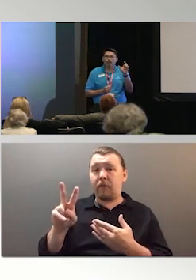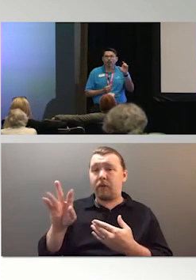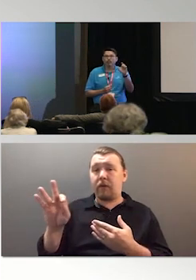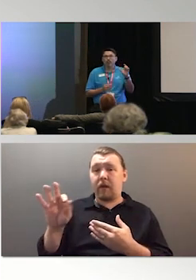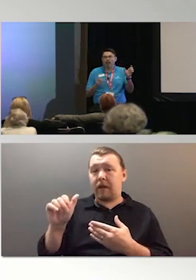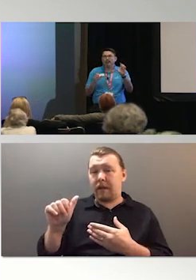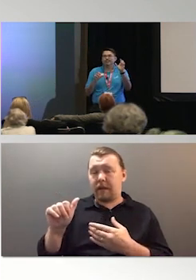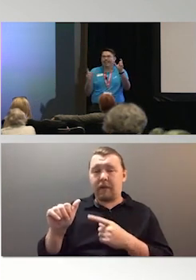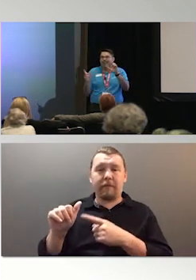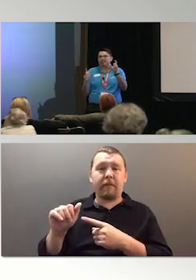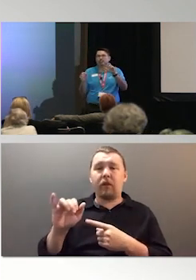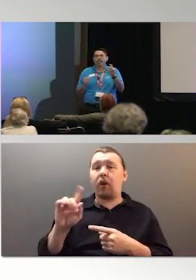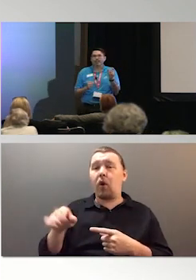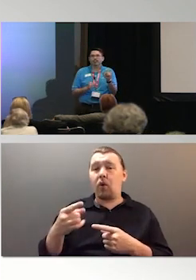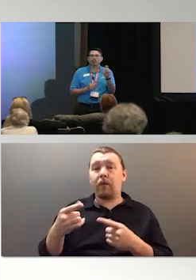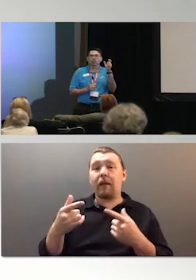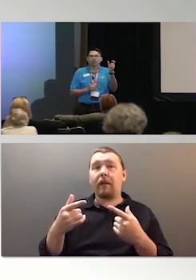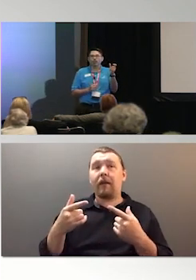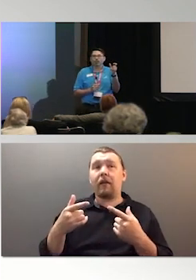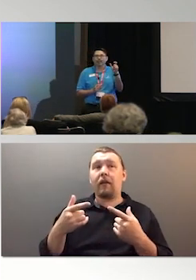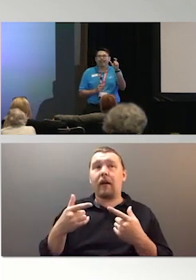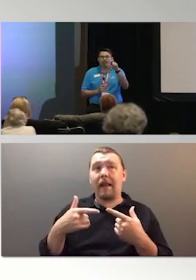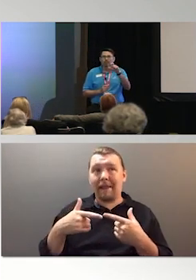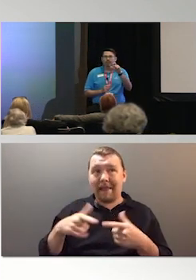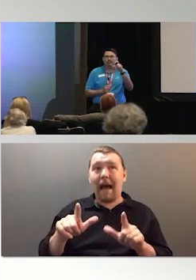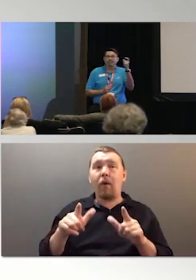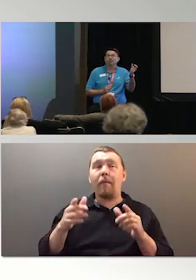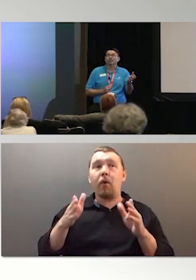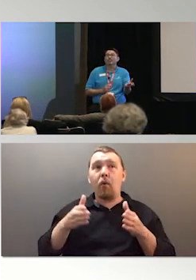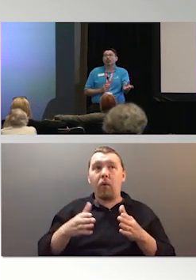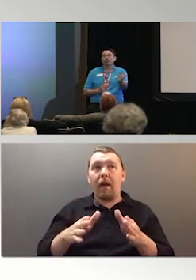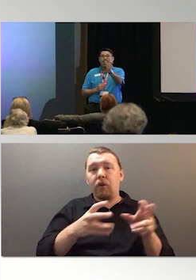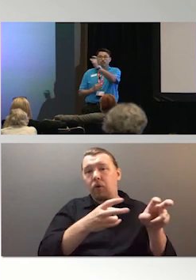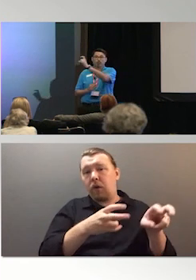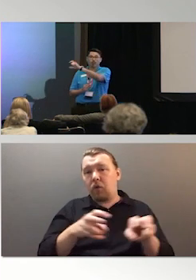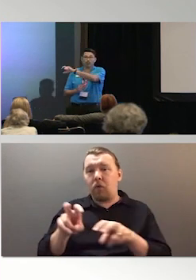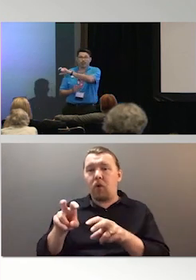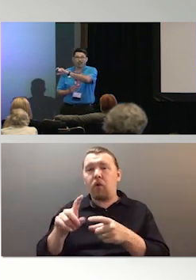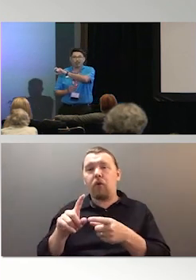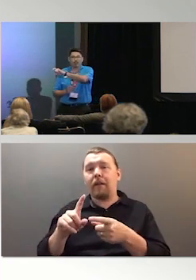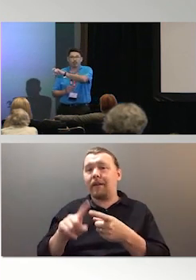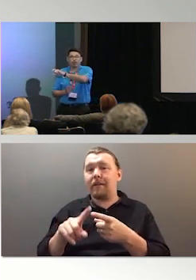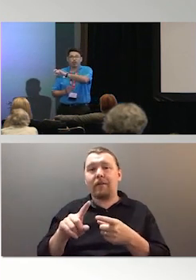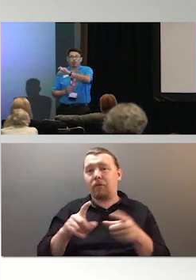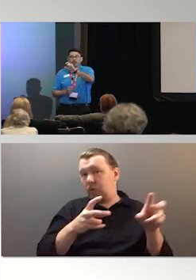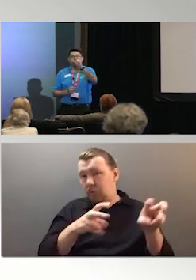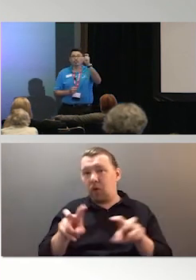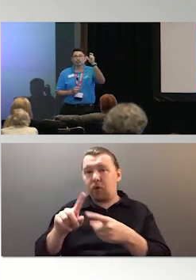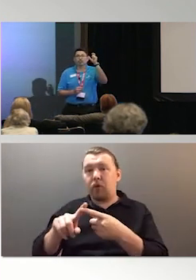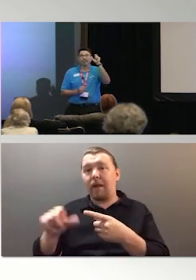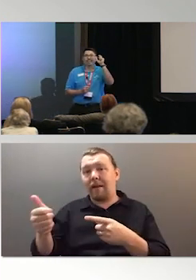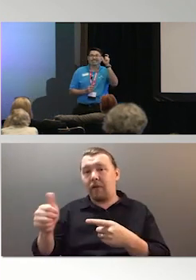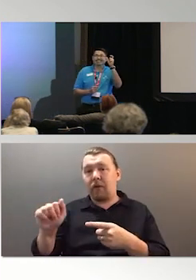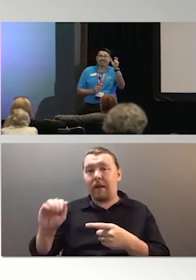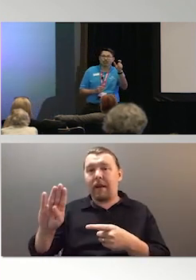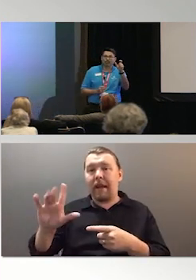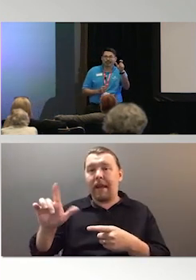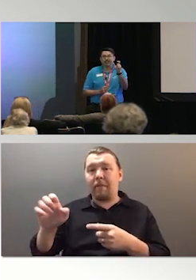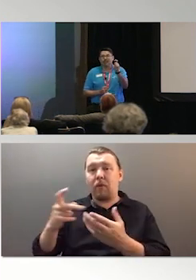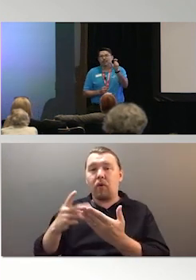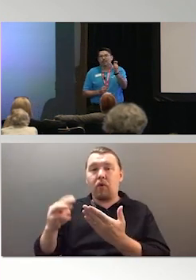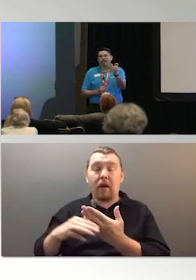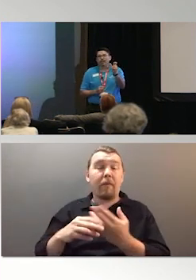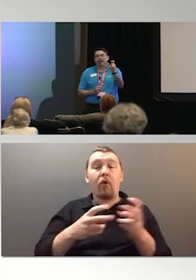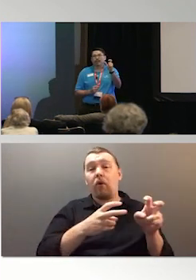allowable non-taxed way to roll over ABLE funds is to another ABLE program or to a